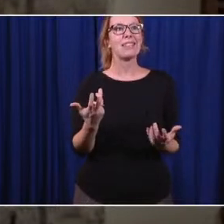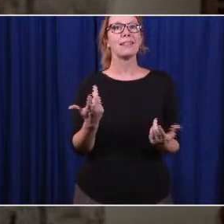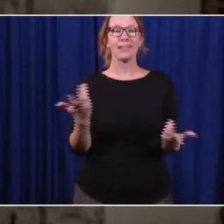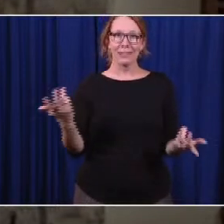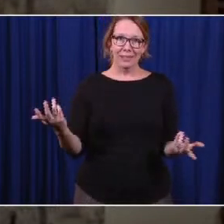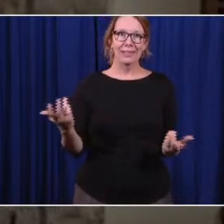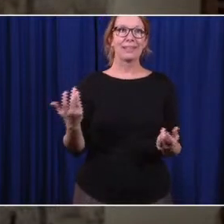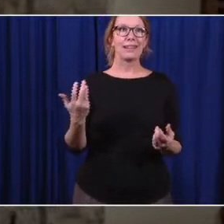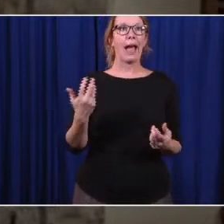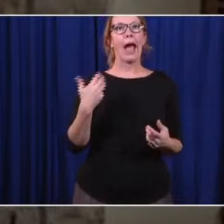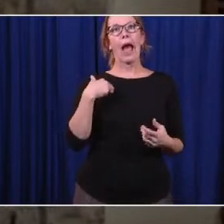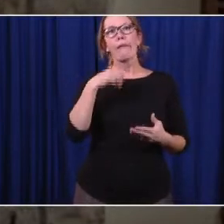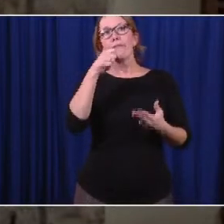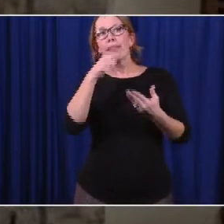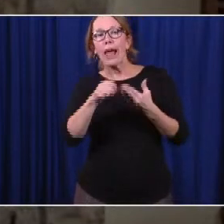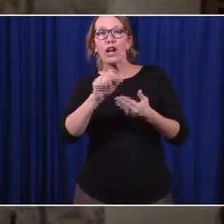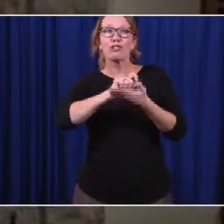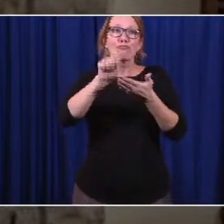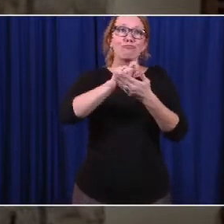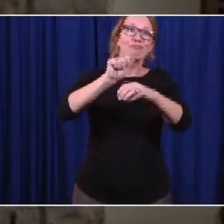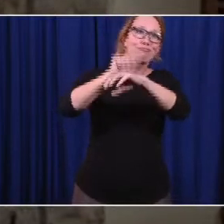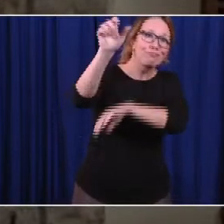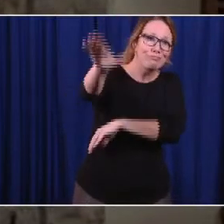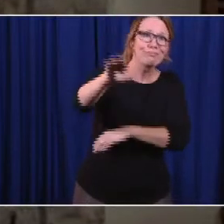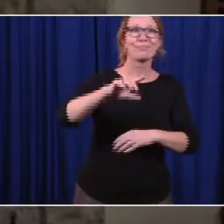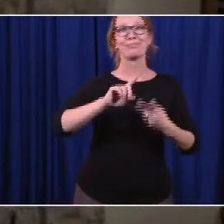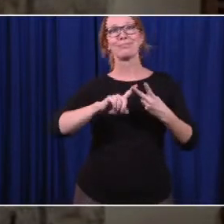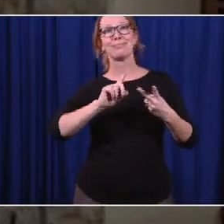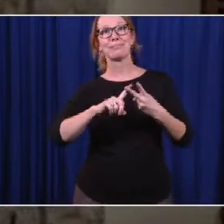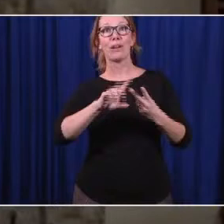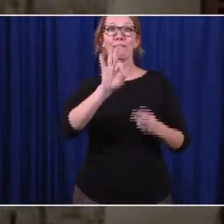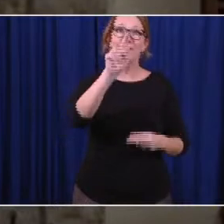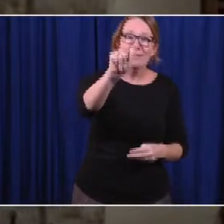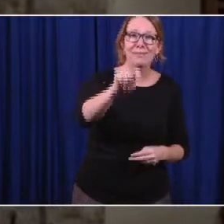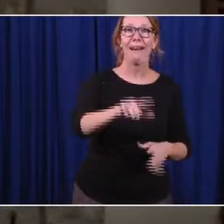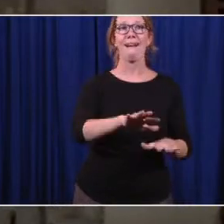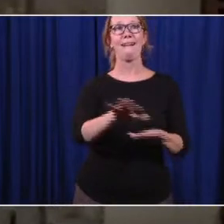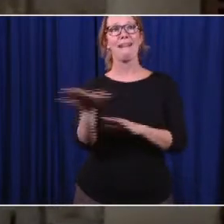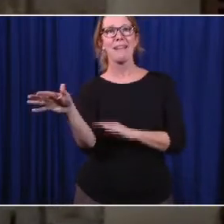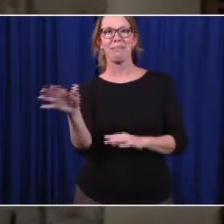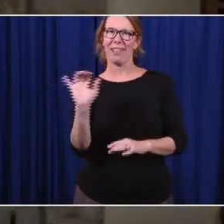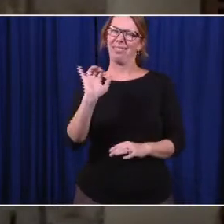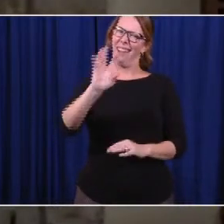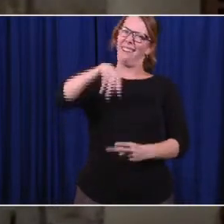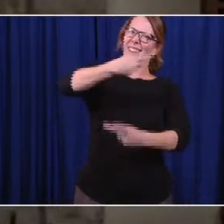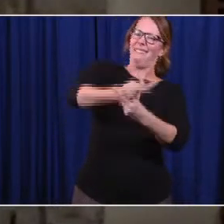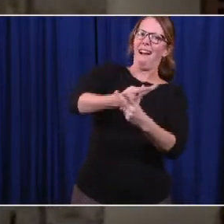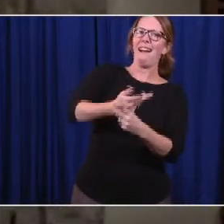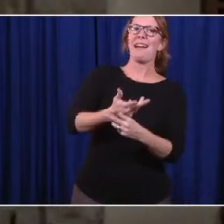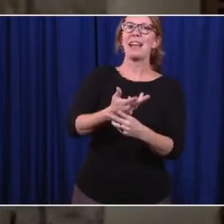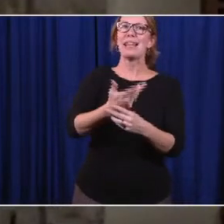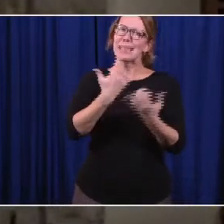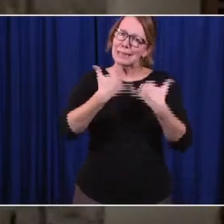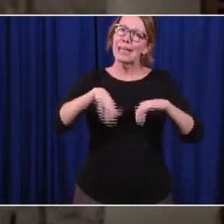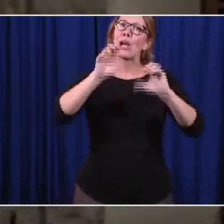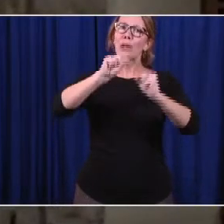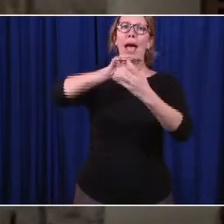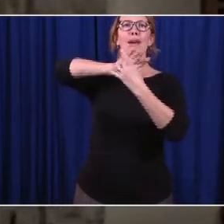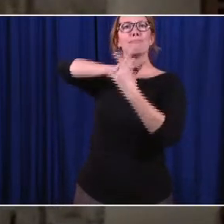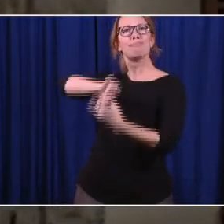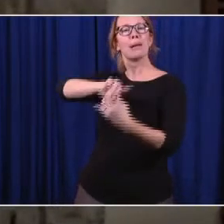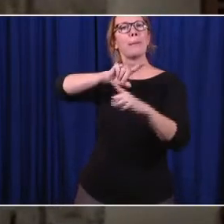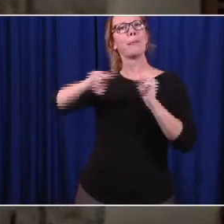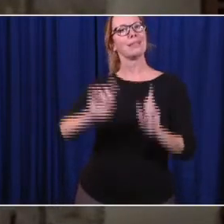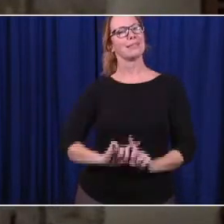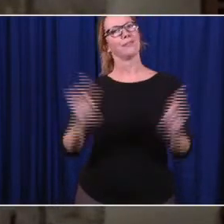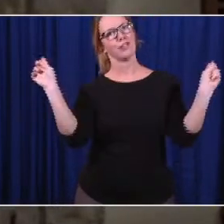with letters. You have more contact with FaceTime. And look, the good news is, for the